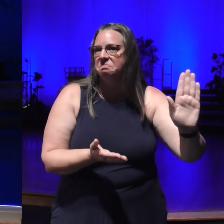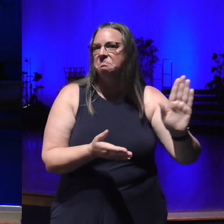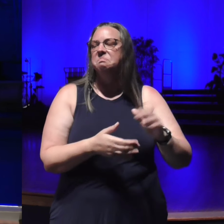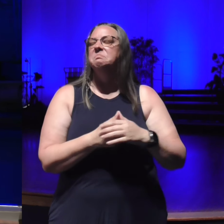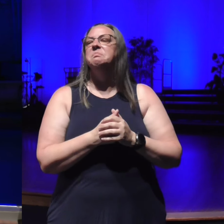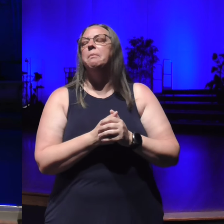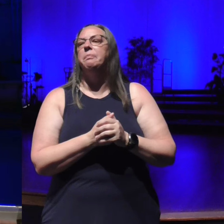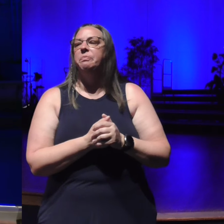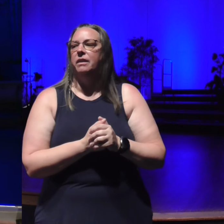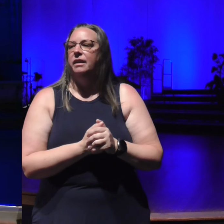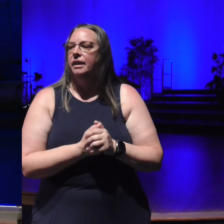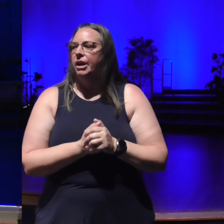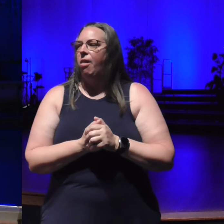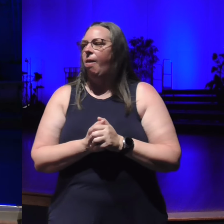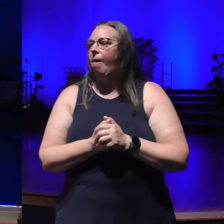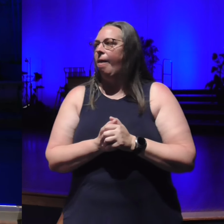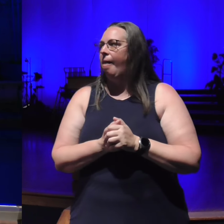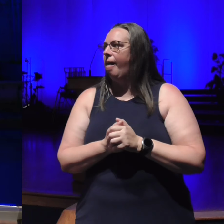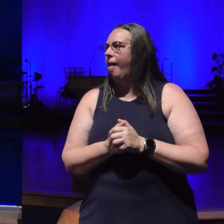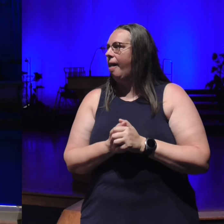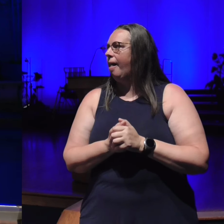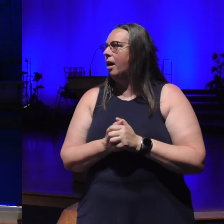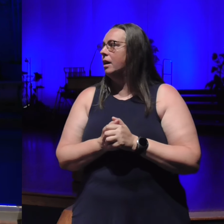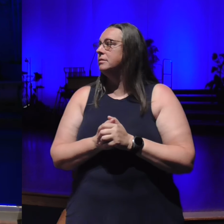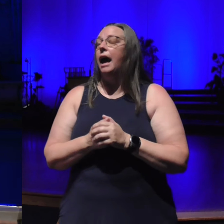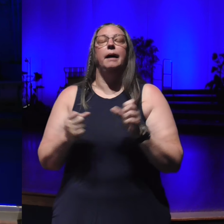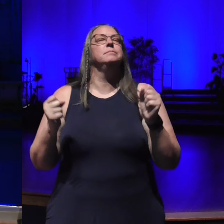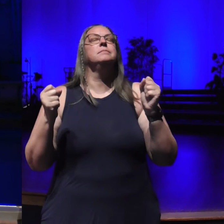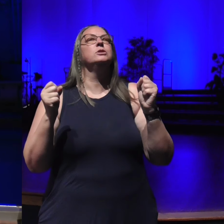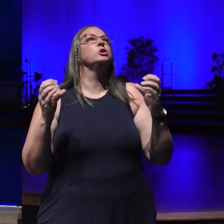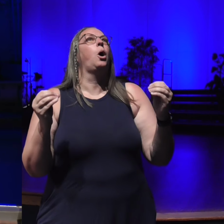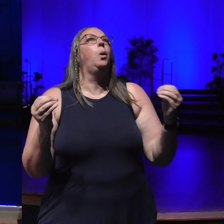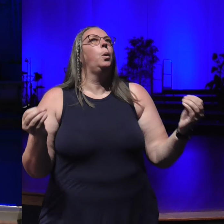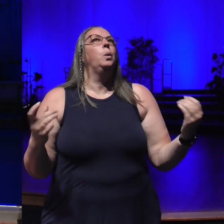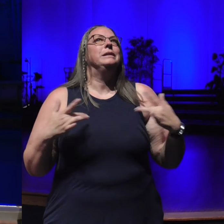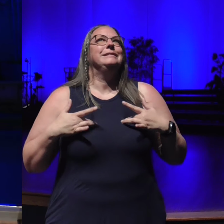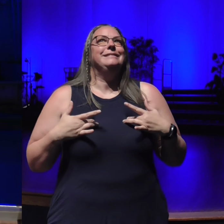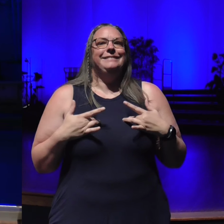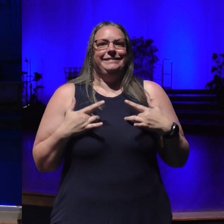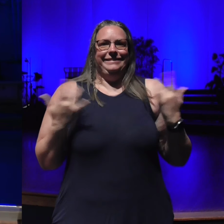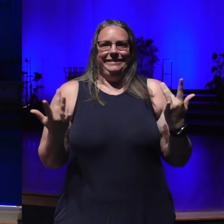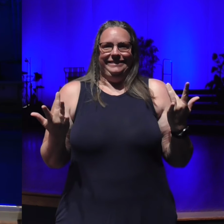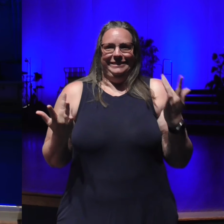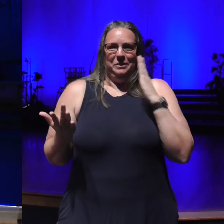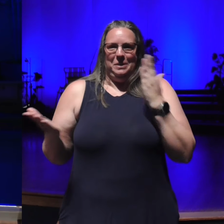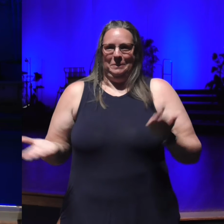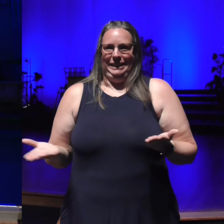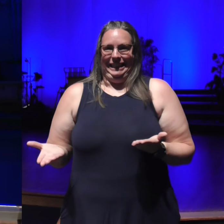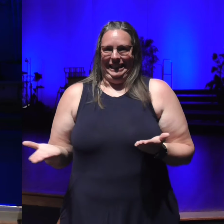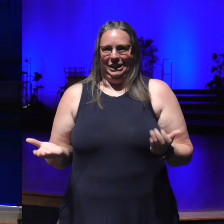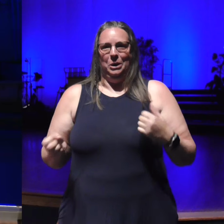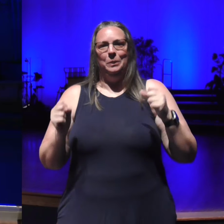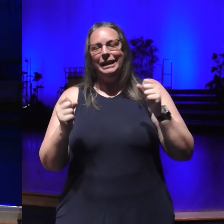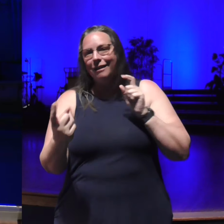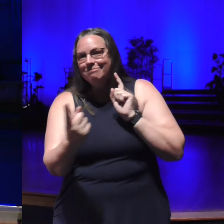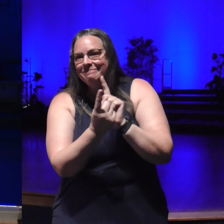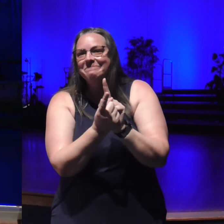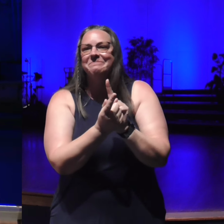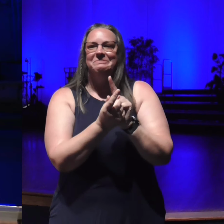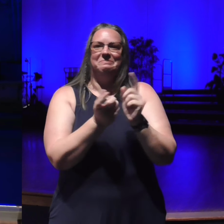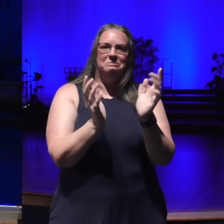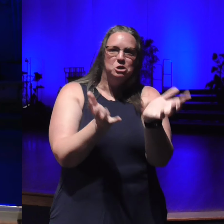book, latest book. And I'm thrilled that they're going to be here, that we get to see them and talk to them in